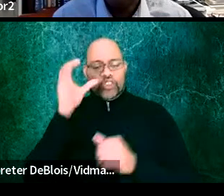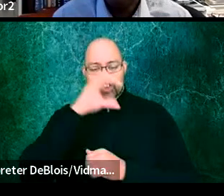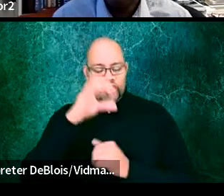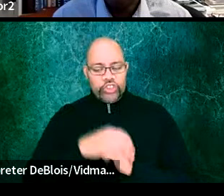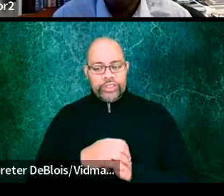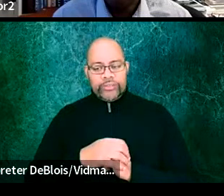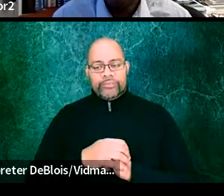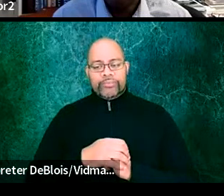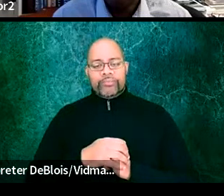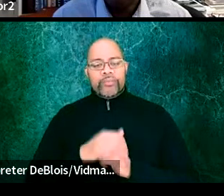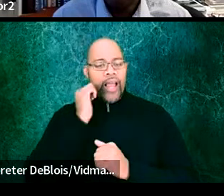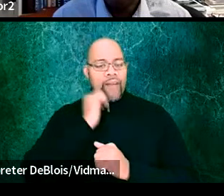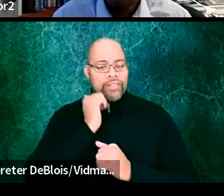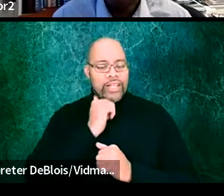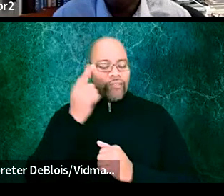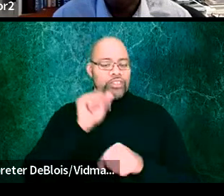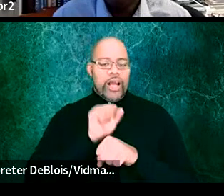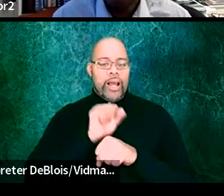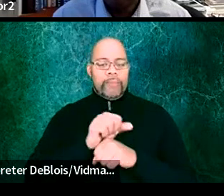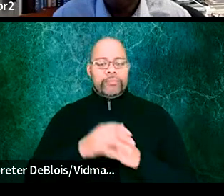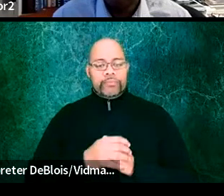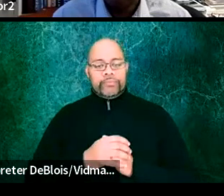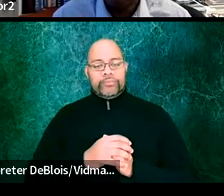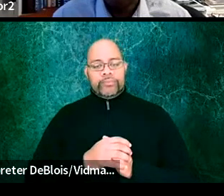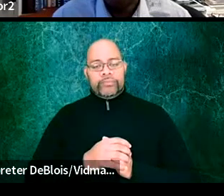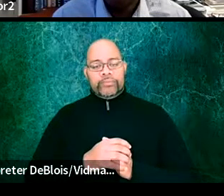searching day and night for jobs.